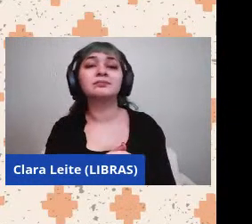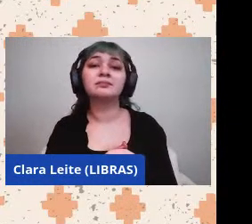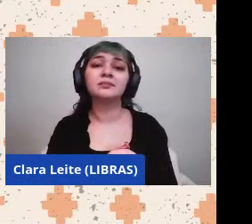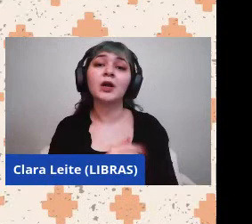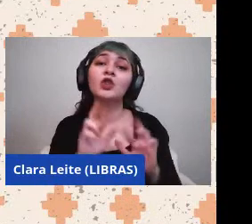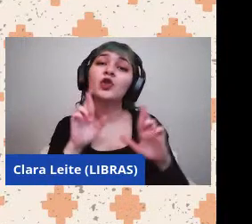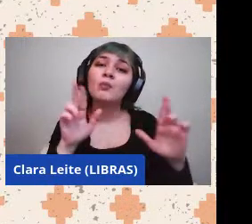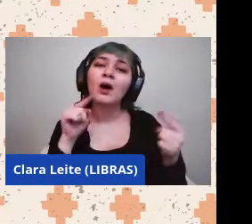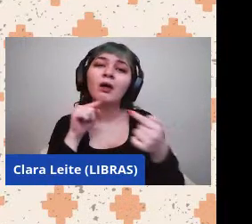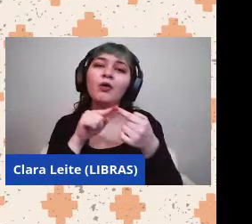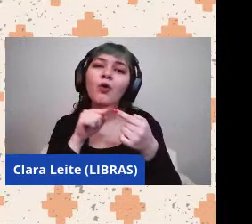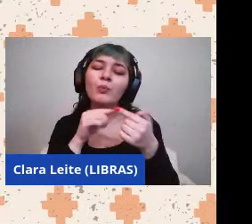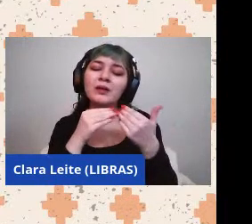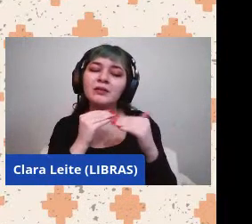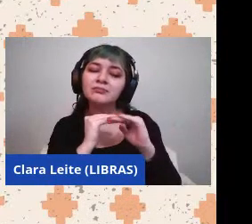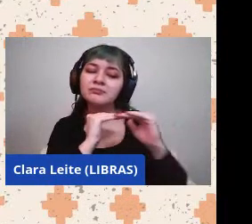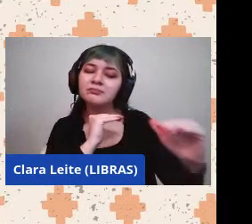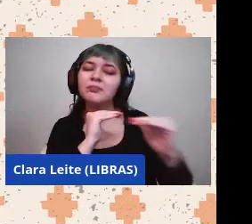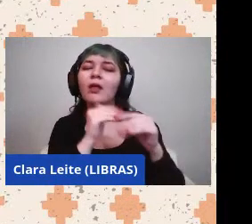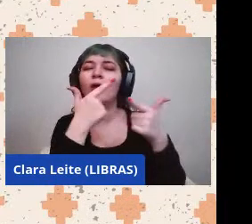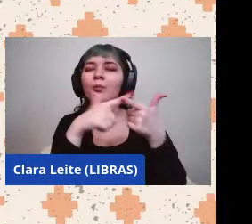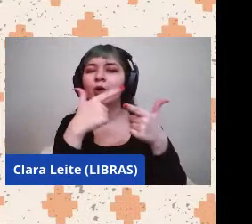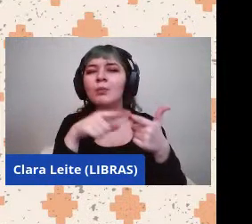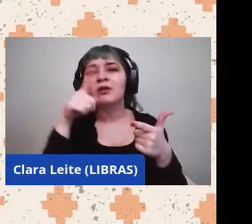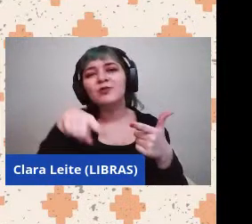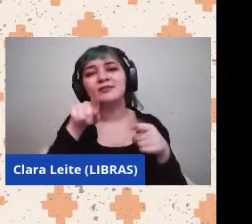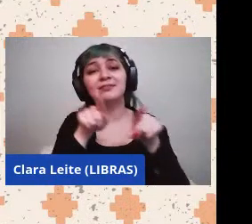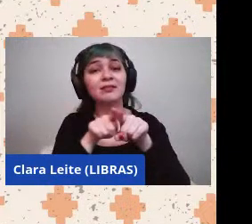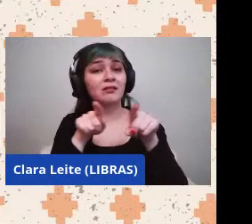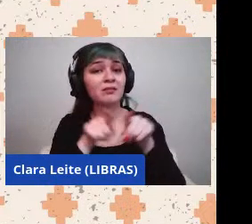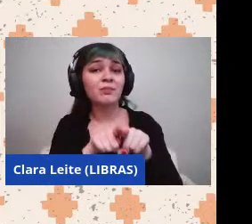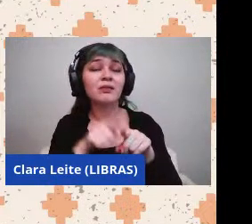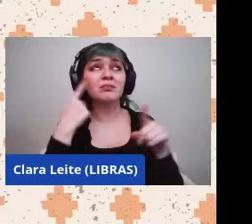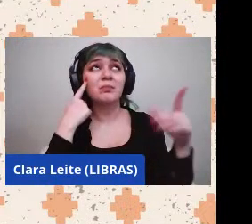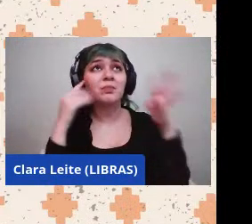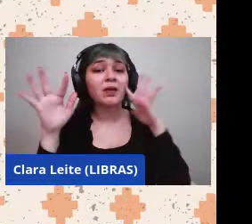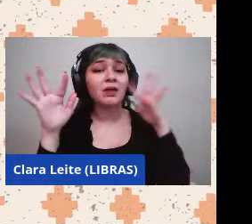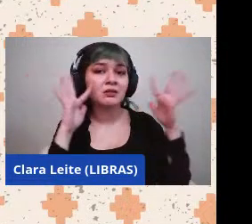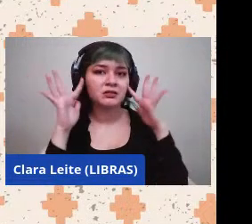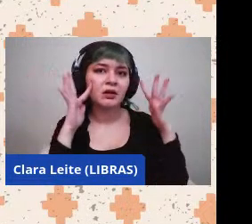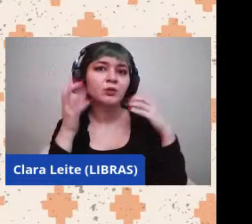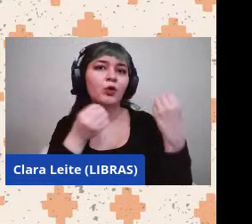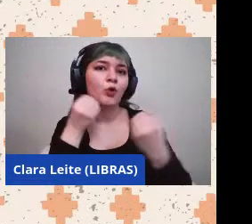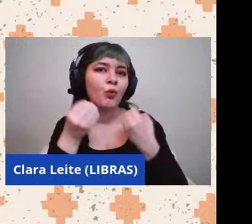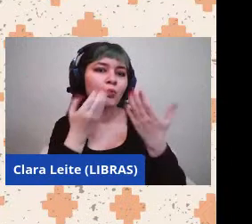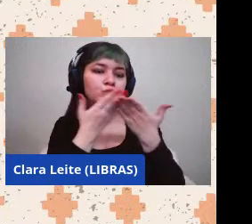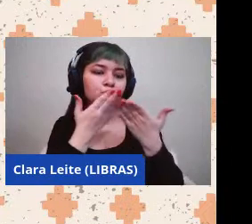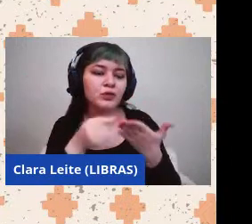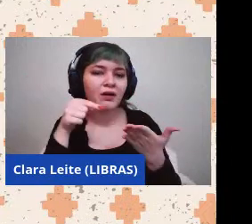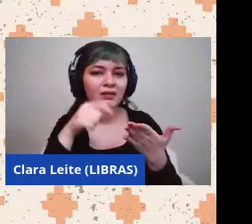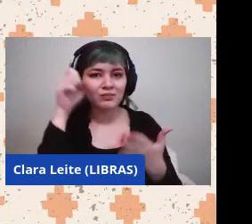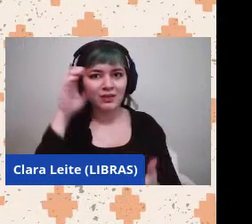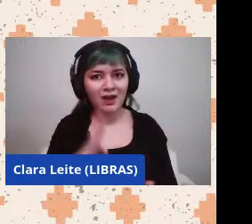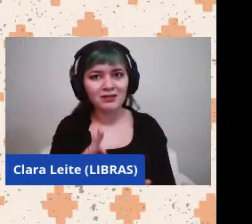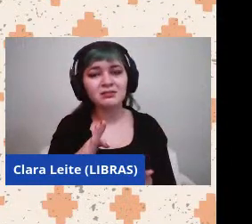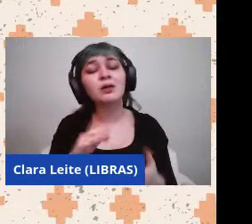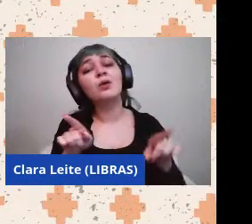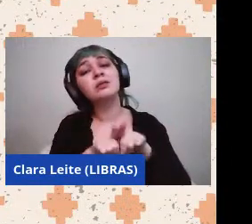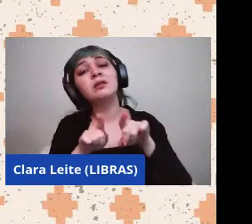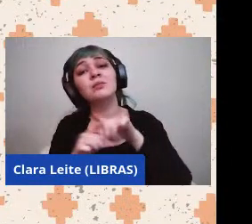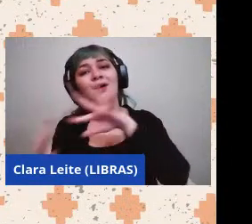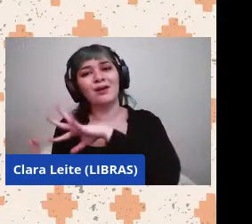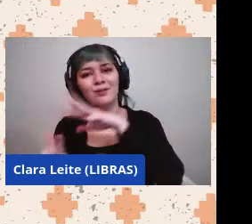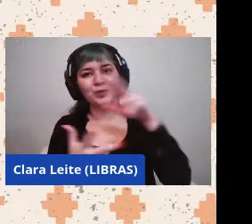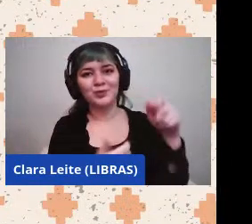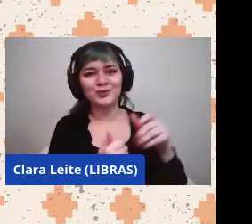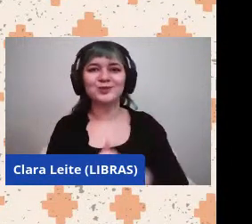resonate with the kinds of issues that you too are thinking about and addressing in Brazil and